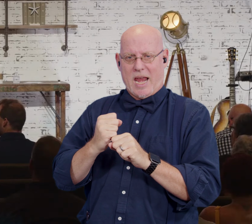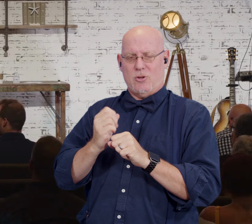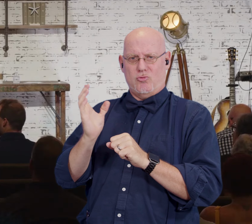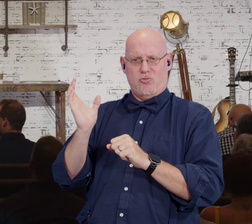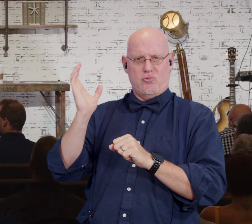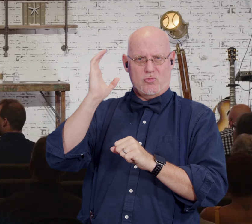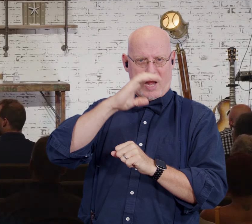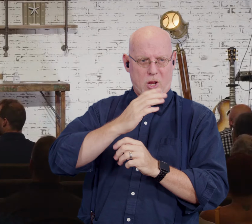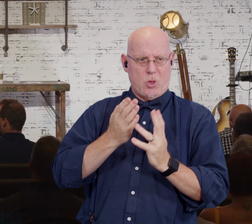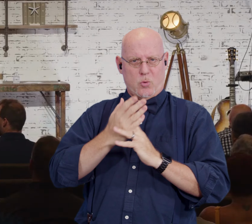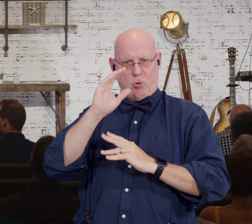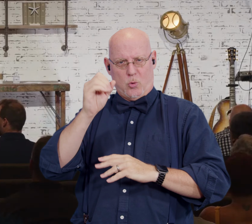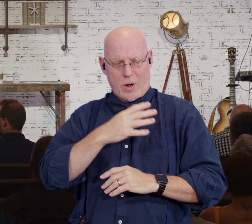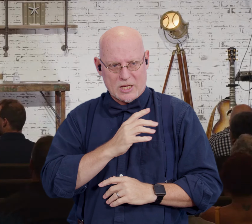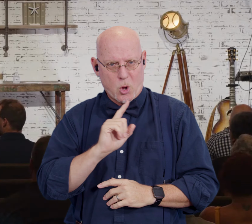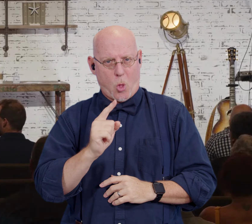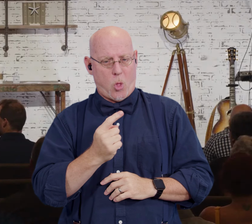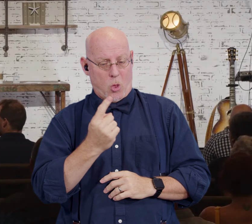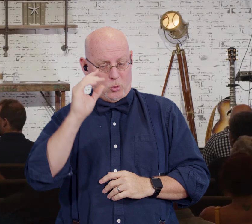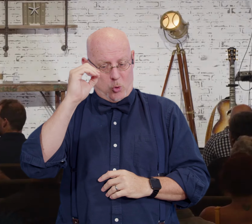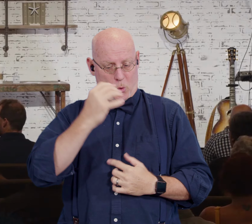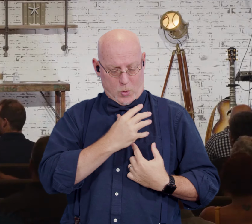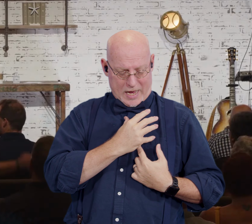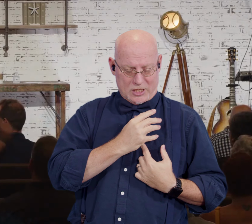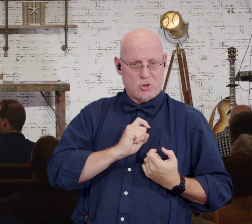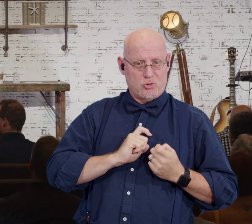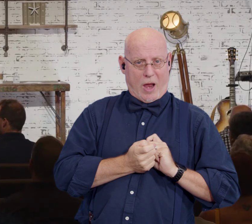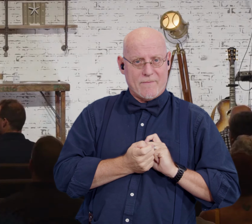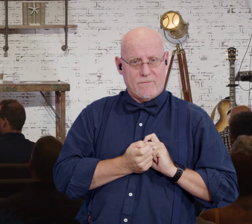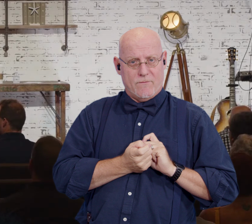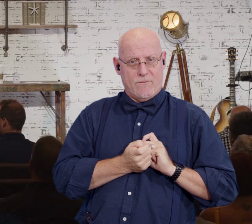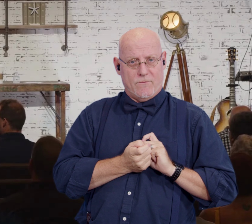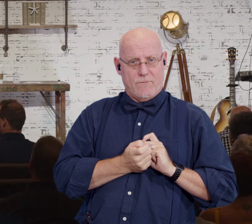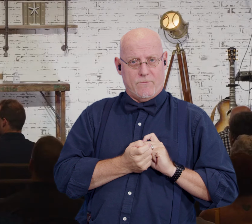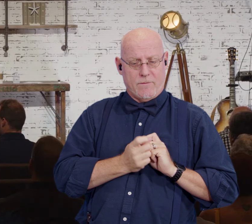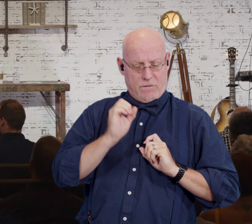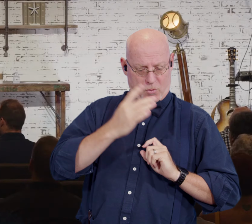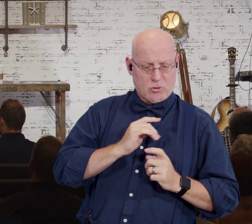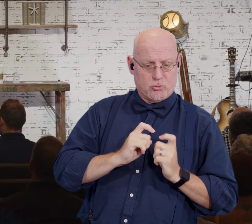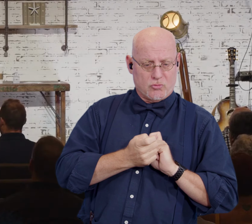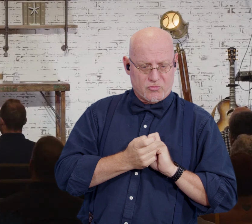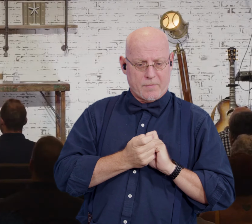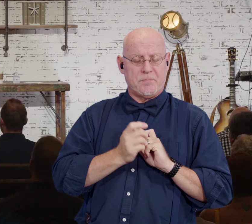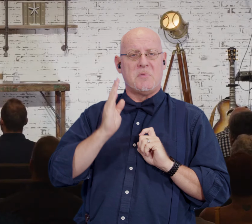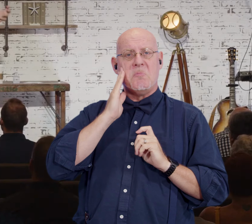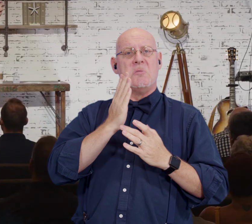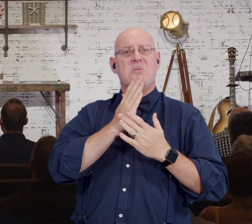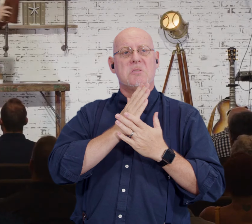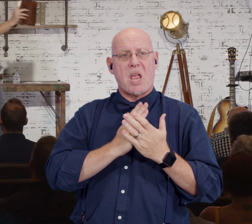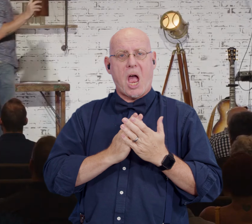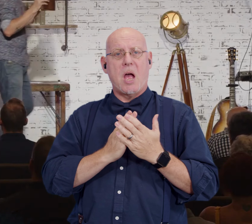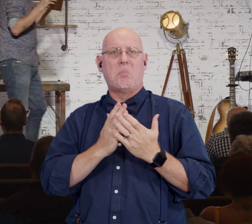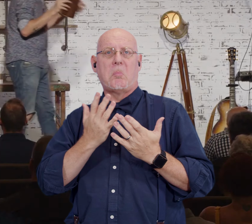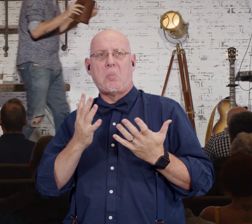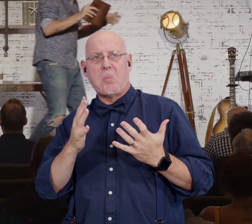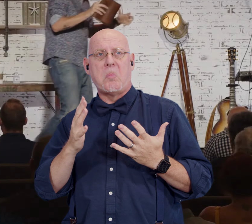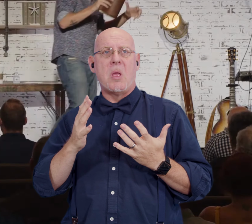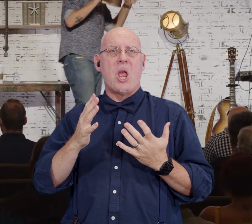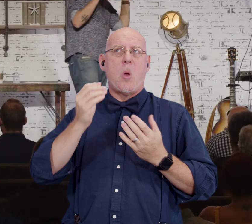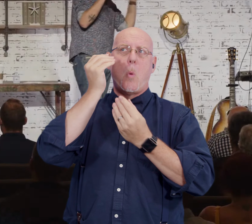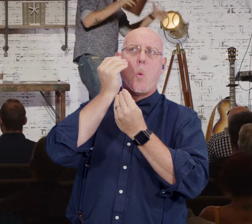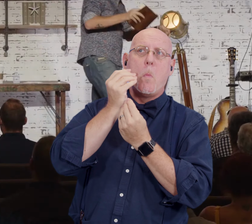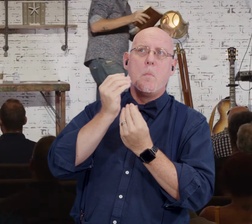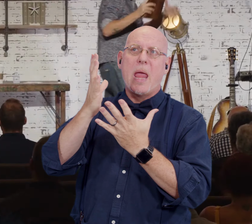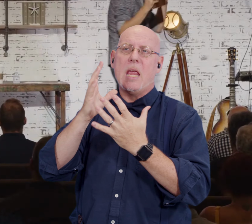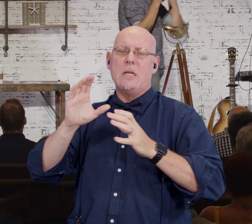is radically by grace alone, that grace transforms. And so there will be some form or fashion